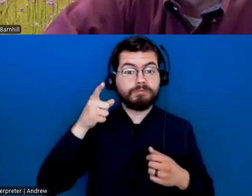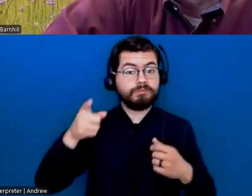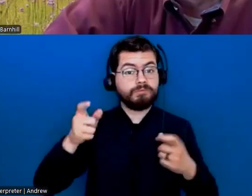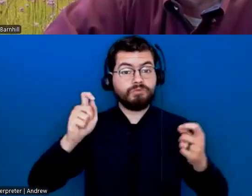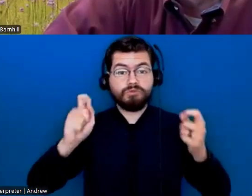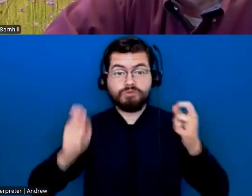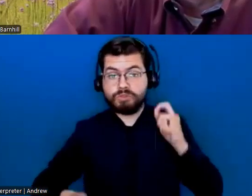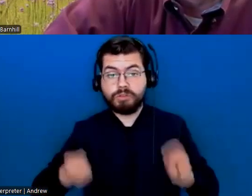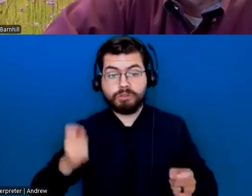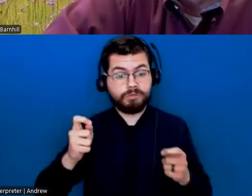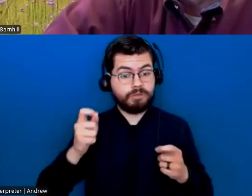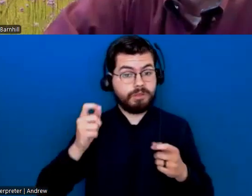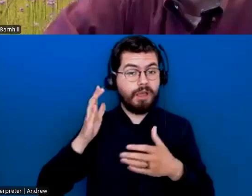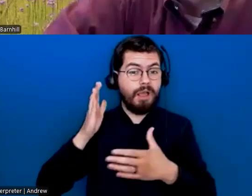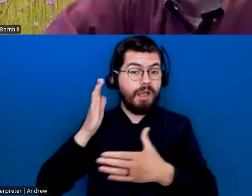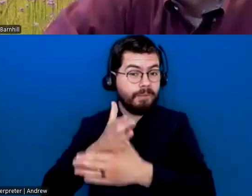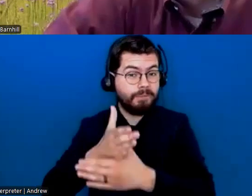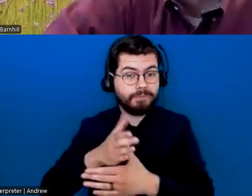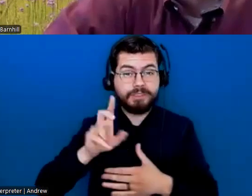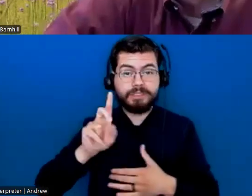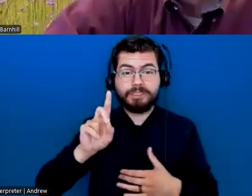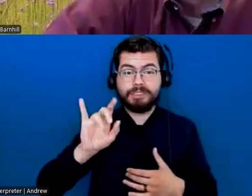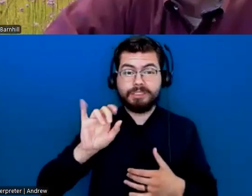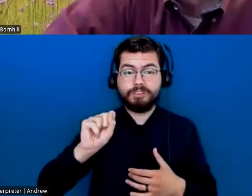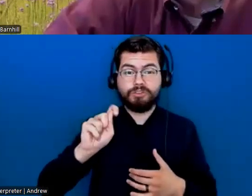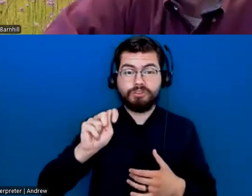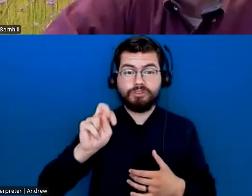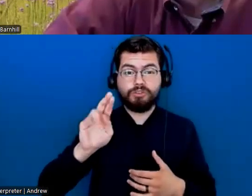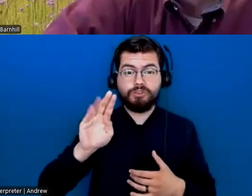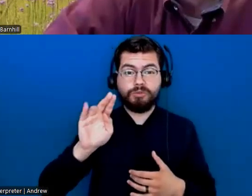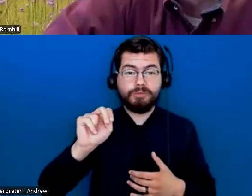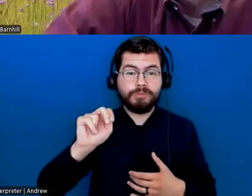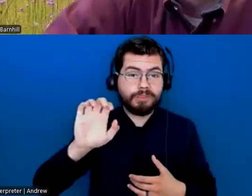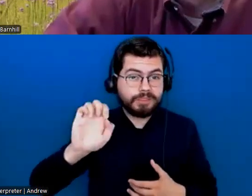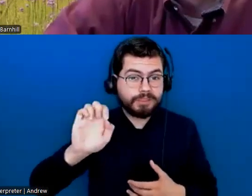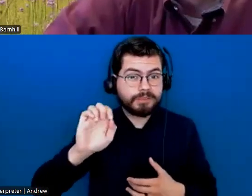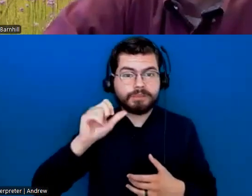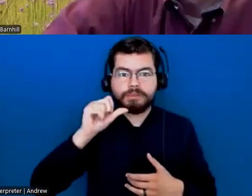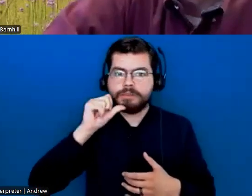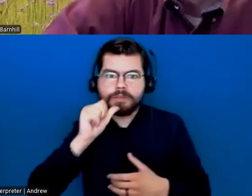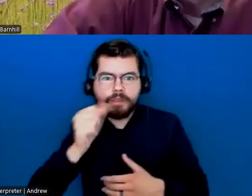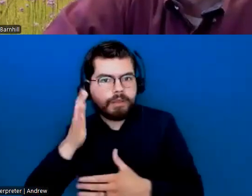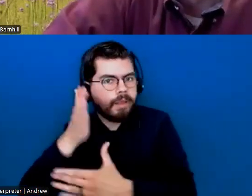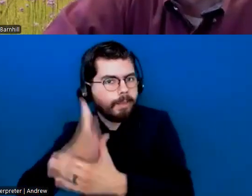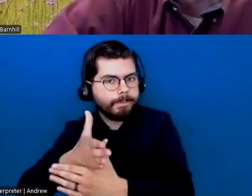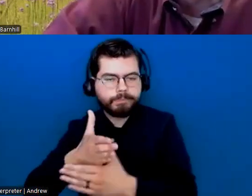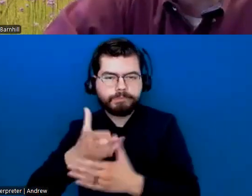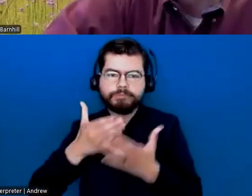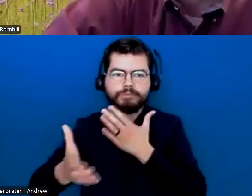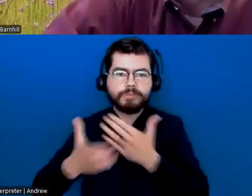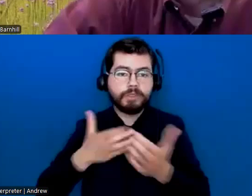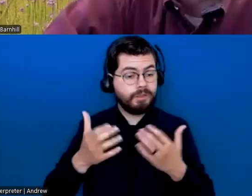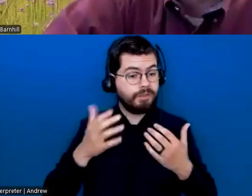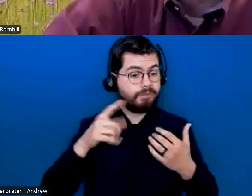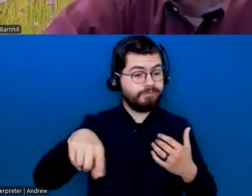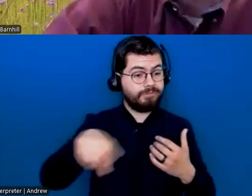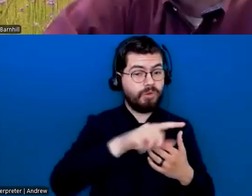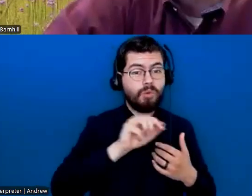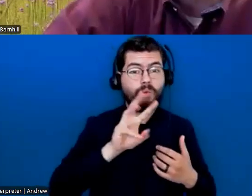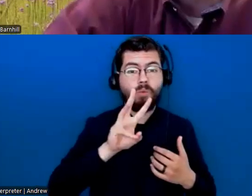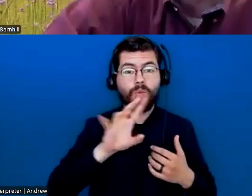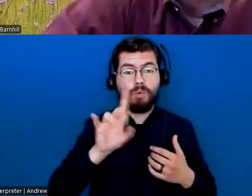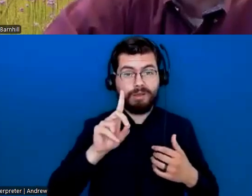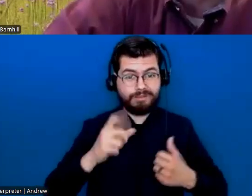this wildlife they're all disturbance dependent, just at different scales. Thank you, Jeff. I know, Christie, you